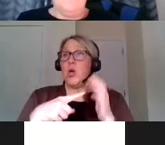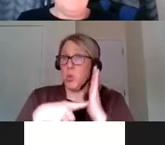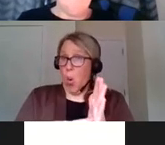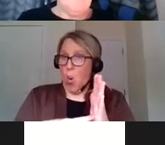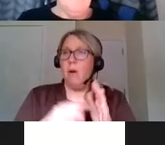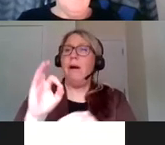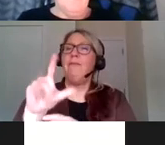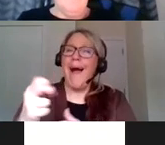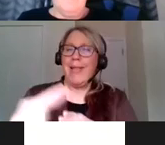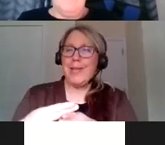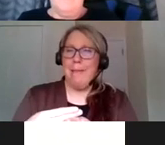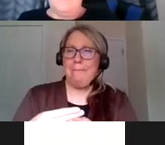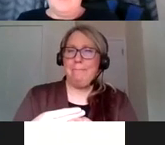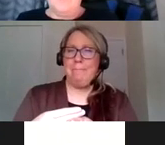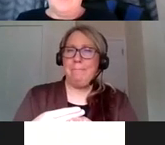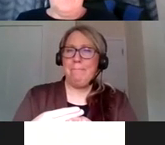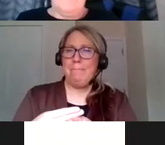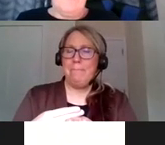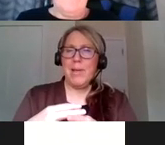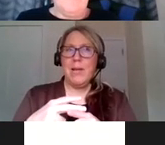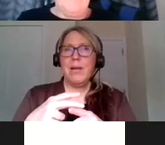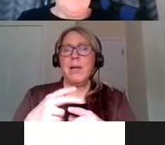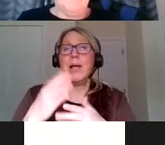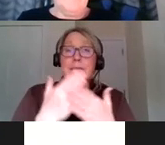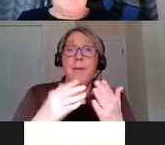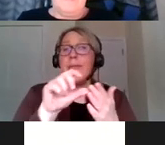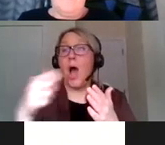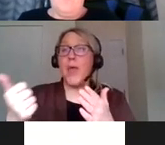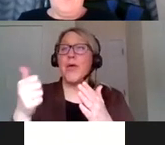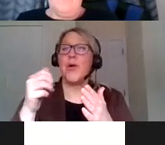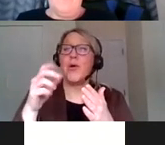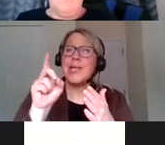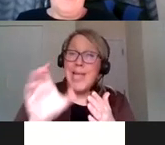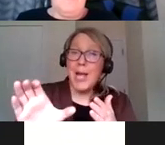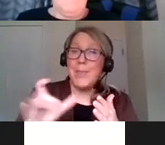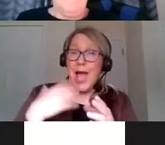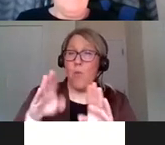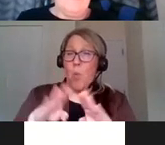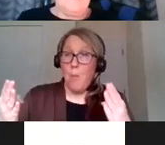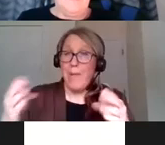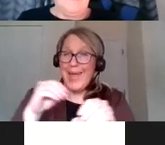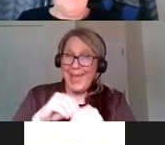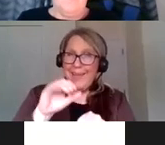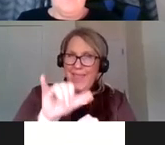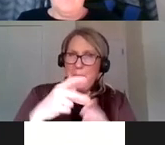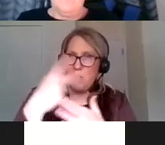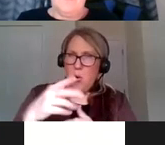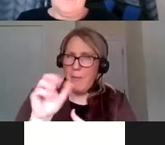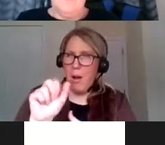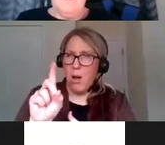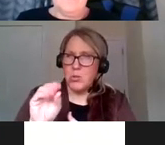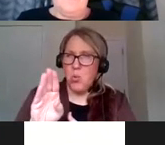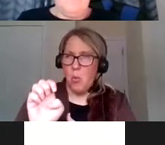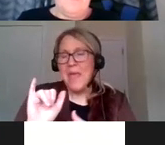the file name. And that's actually some of the other documents that I have opened here in Adobe. That's the case with those,